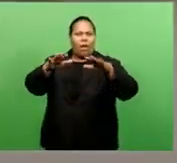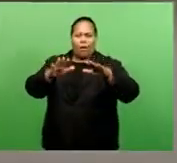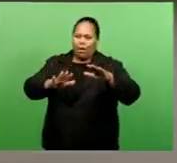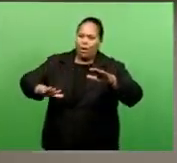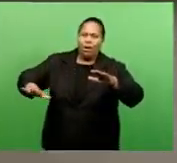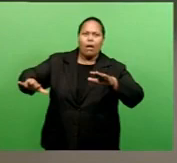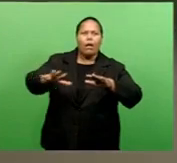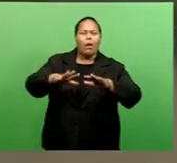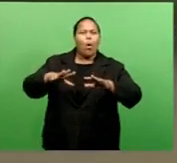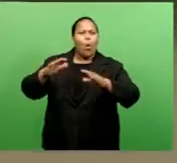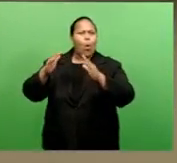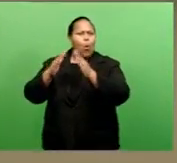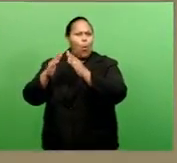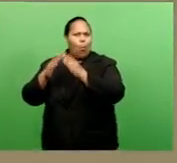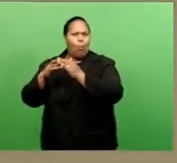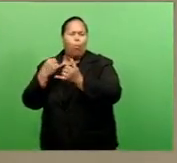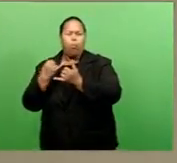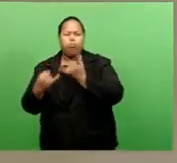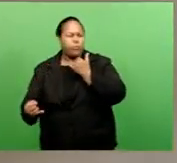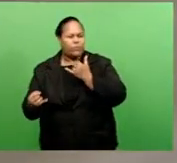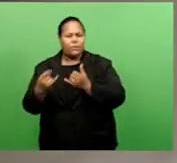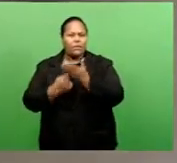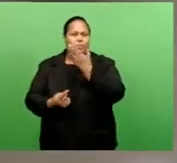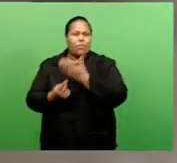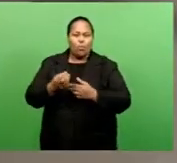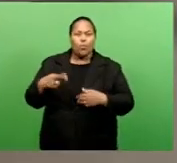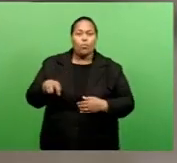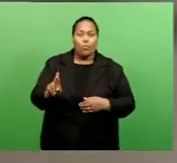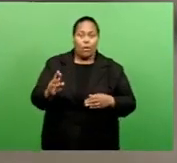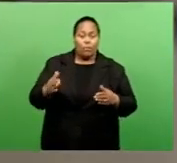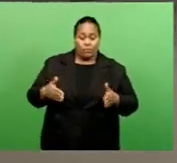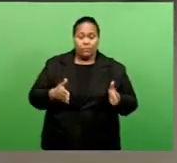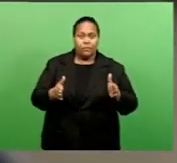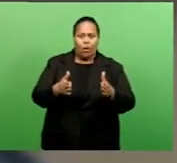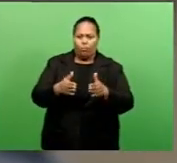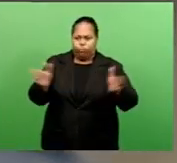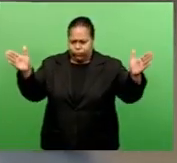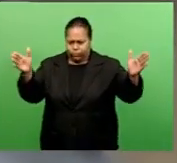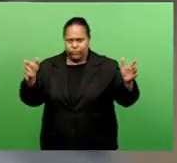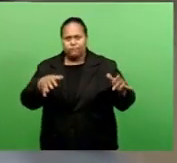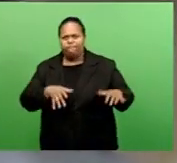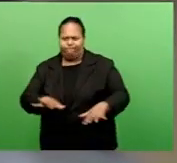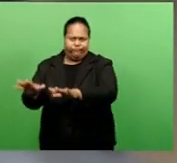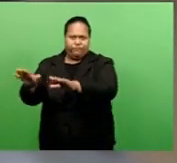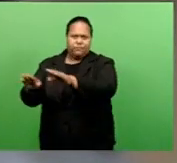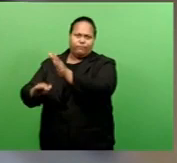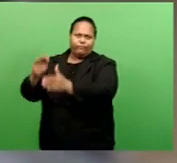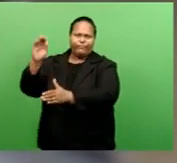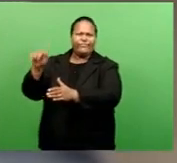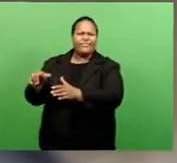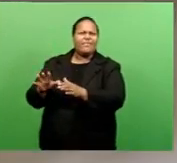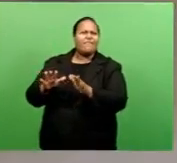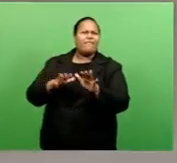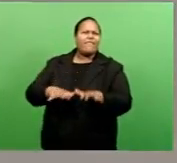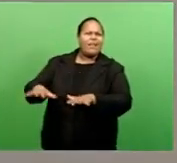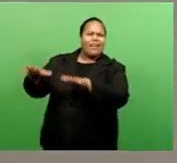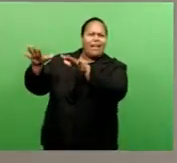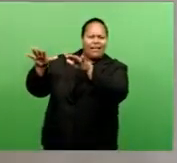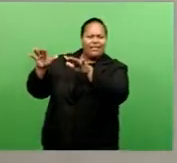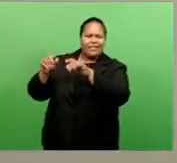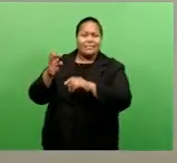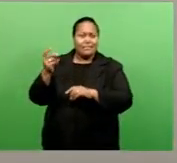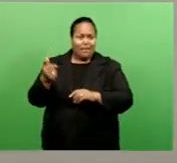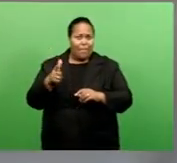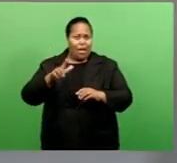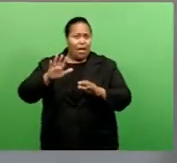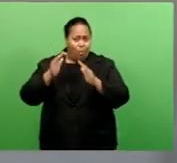and the situation worsened when the Railway River burst its banks this afternoon. Wondowondo says some houses in low-lying areas